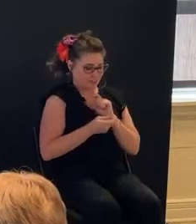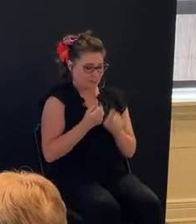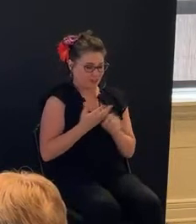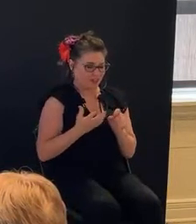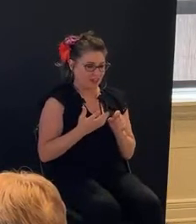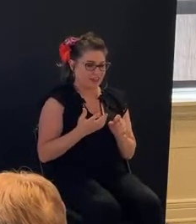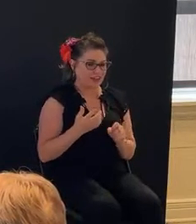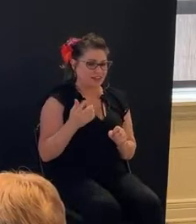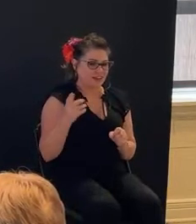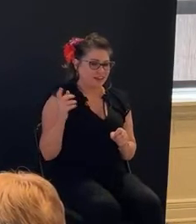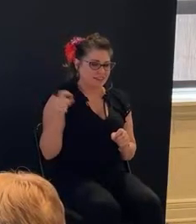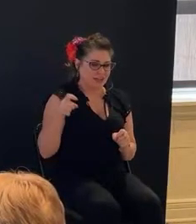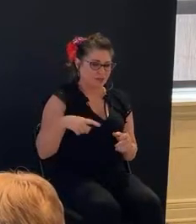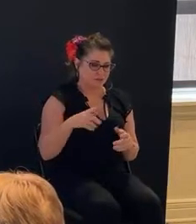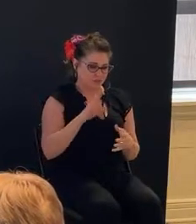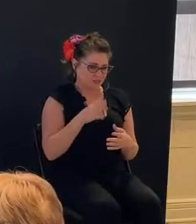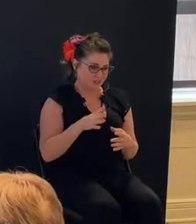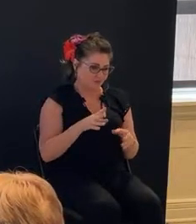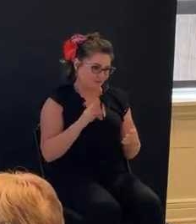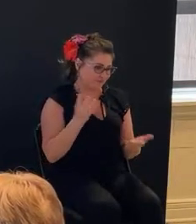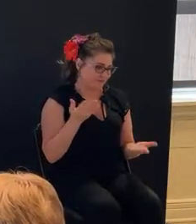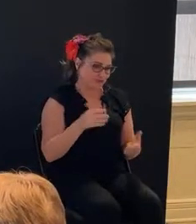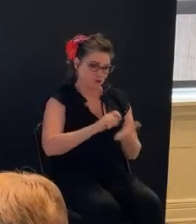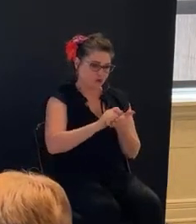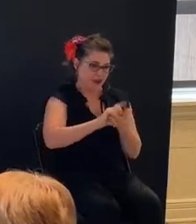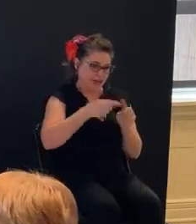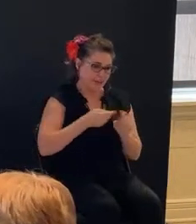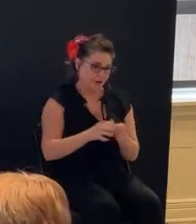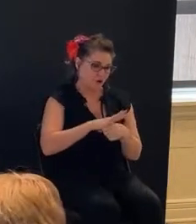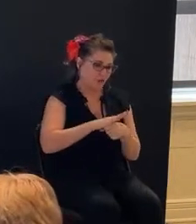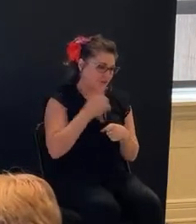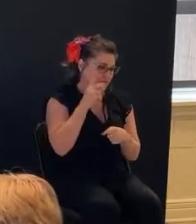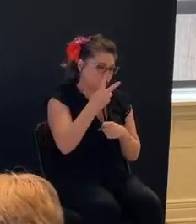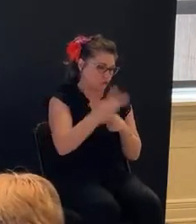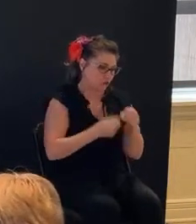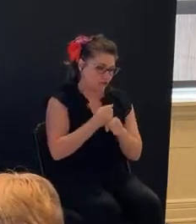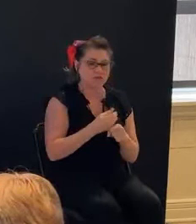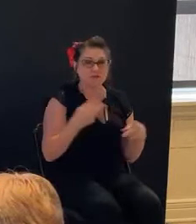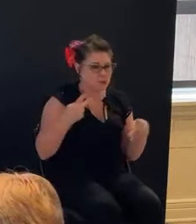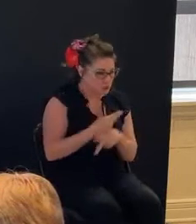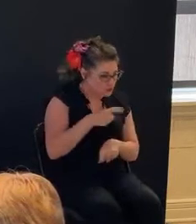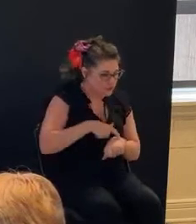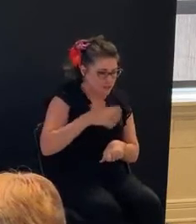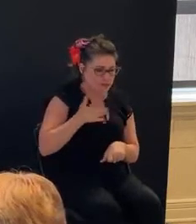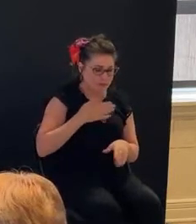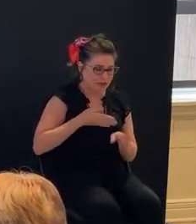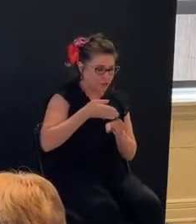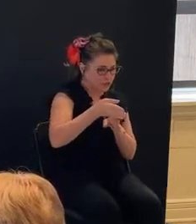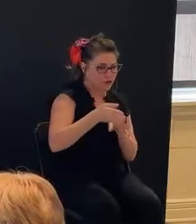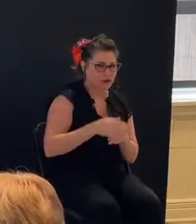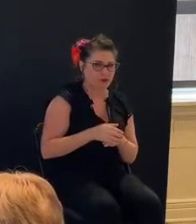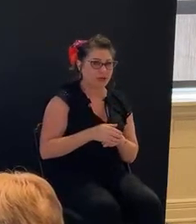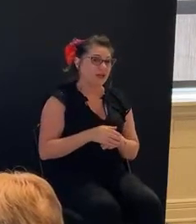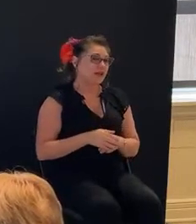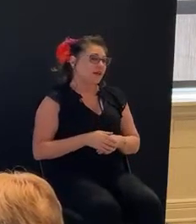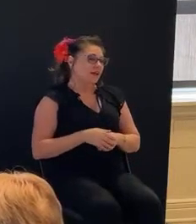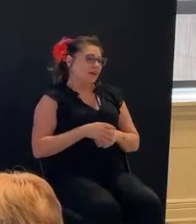for 2 years to cover that, and it was the worst experience of my career. Even though the science was